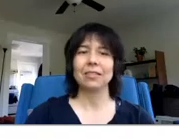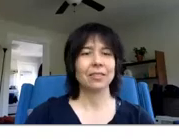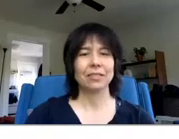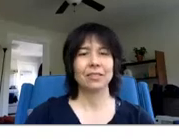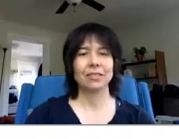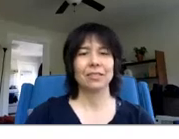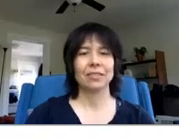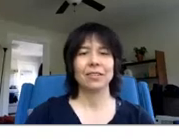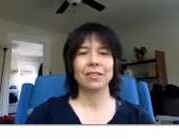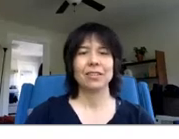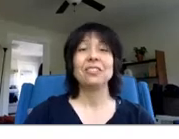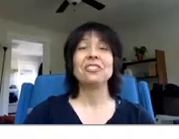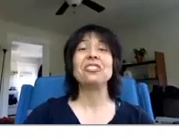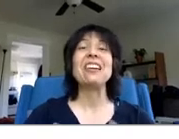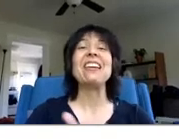Sunglasses?